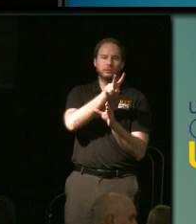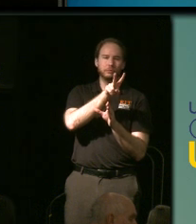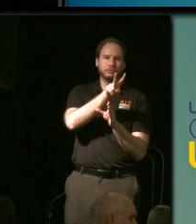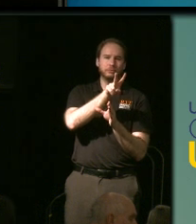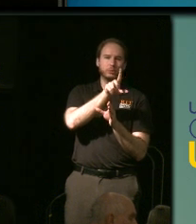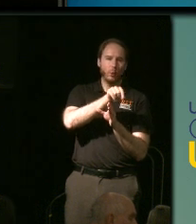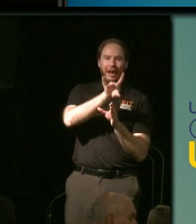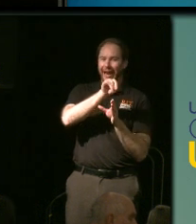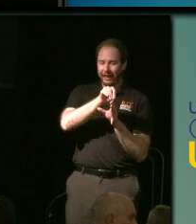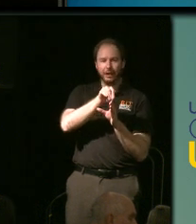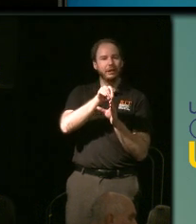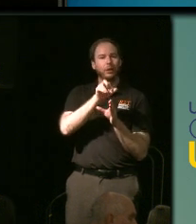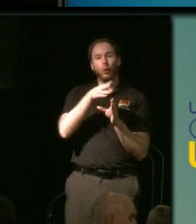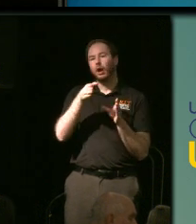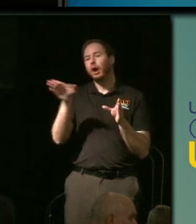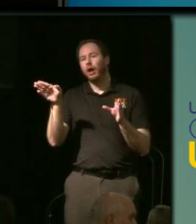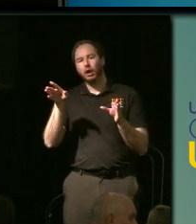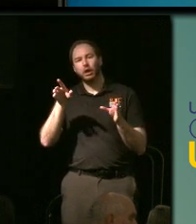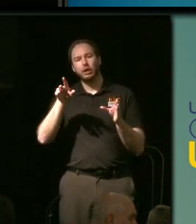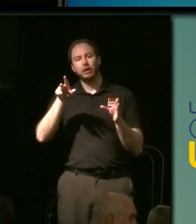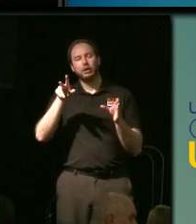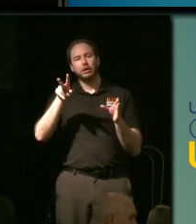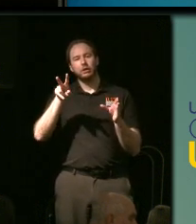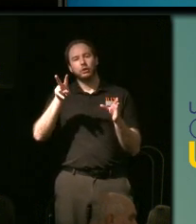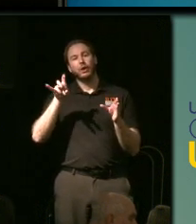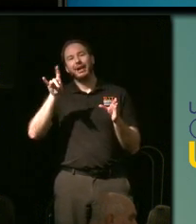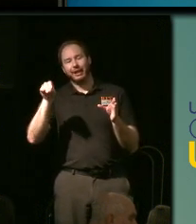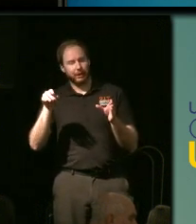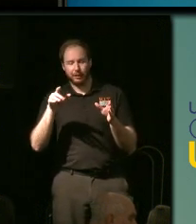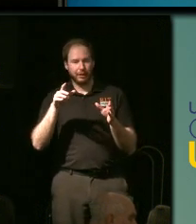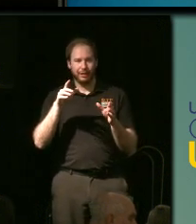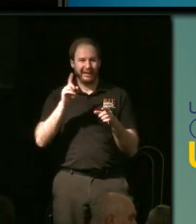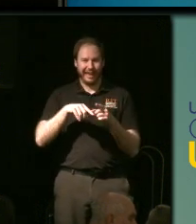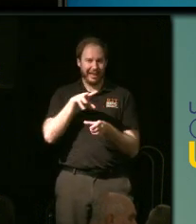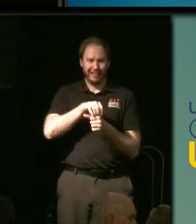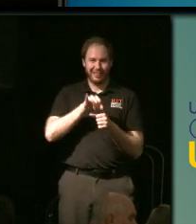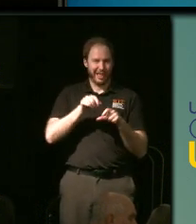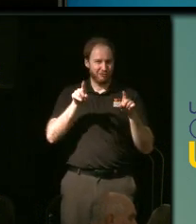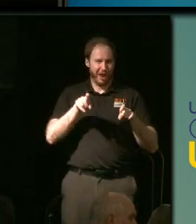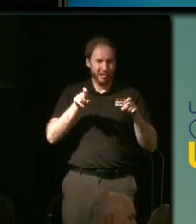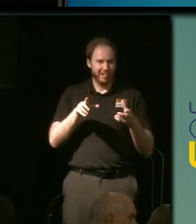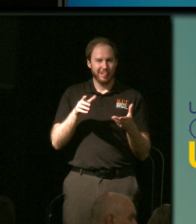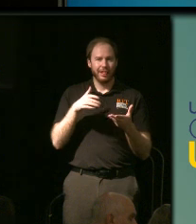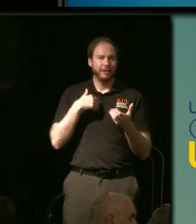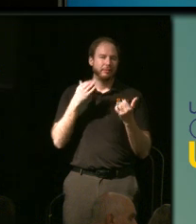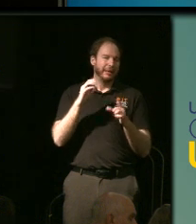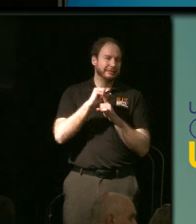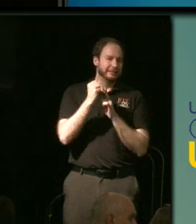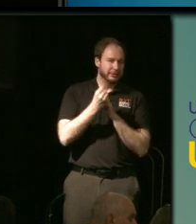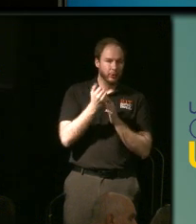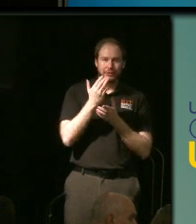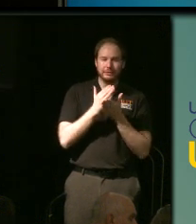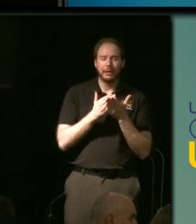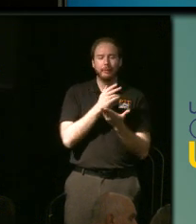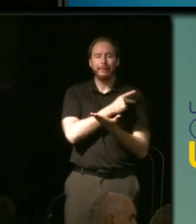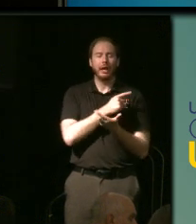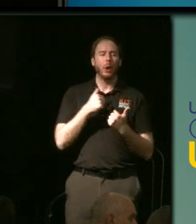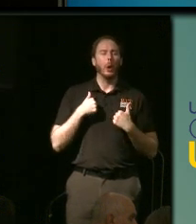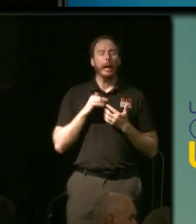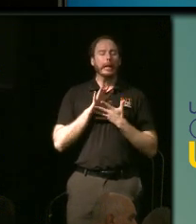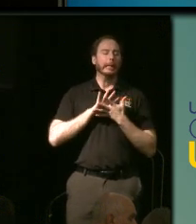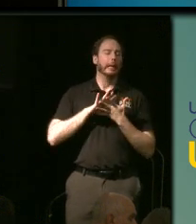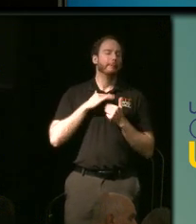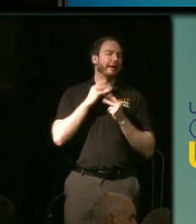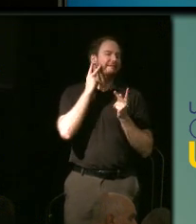20/80, you can't get into the trial. Well, there have been many situations where patients have kind of fudged their vision to